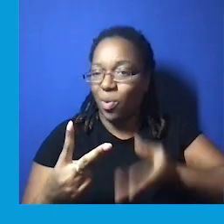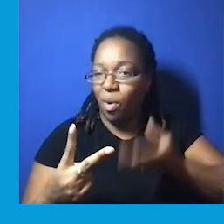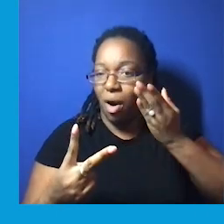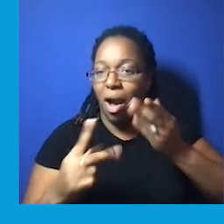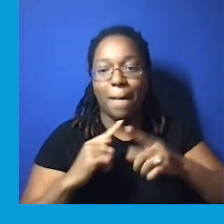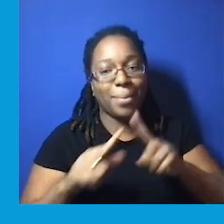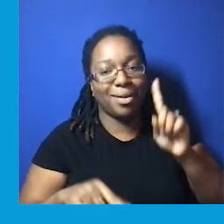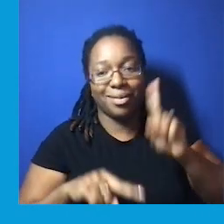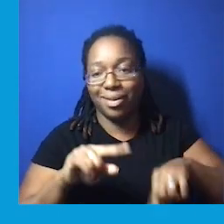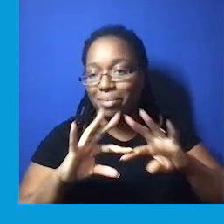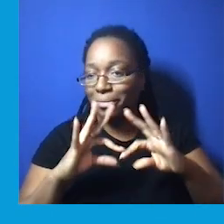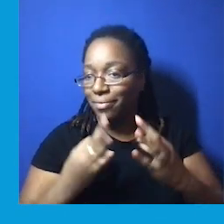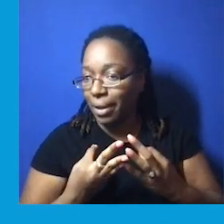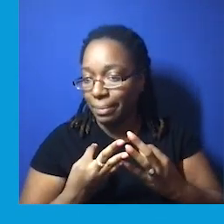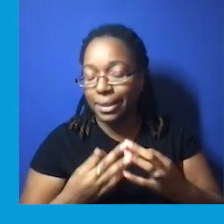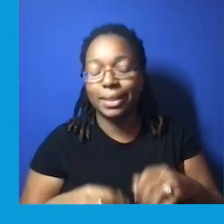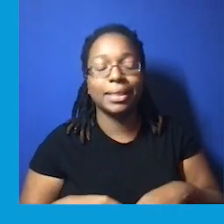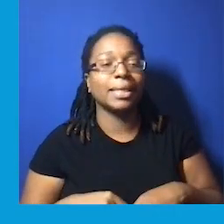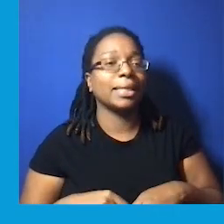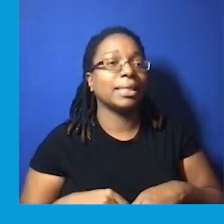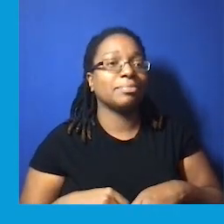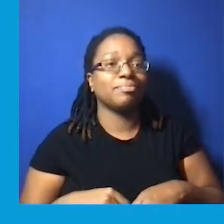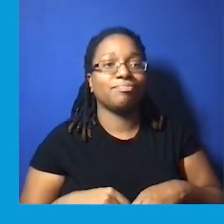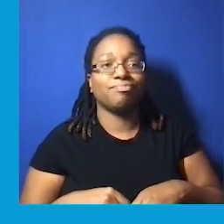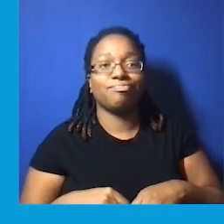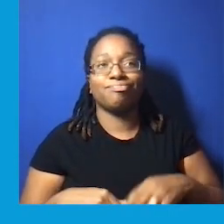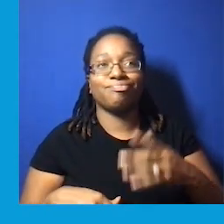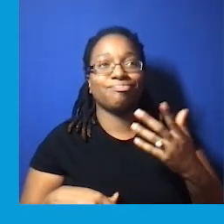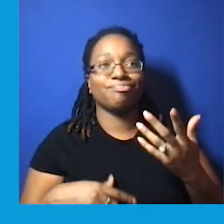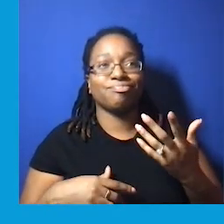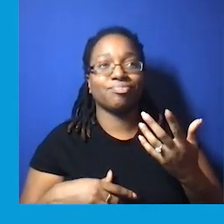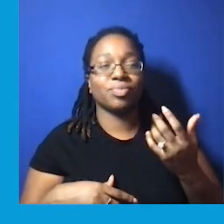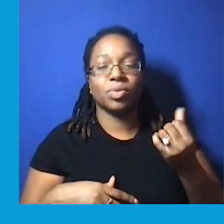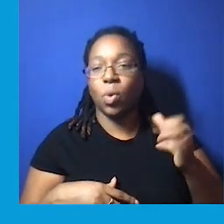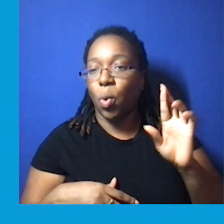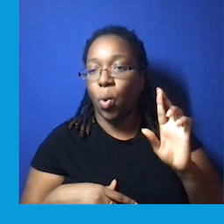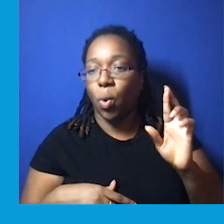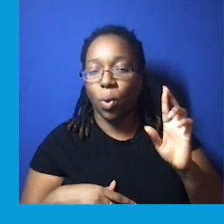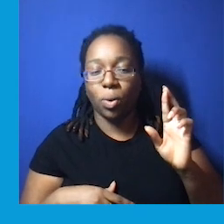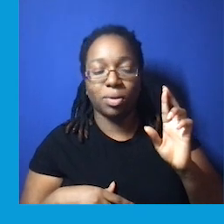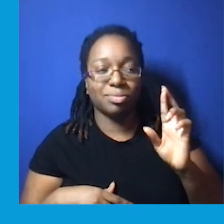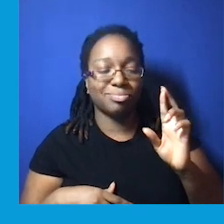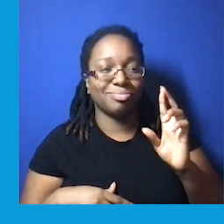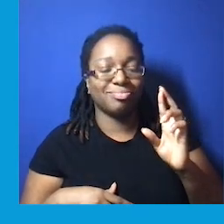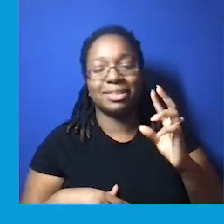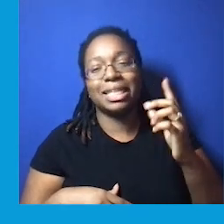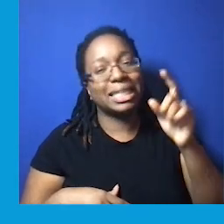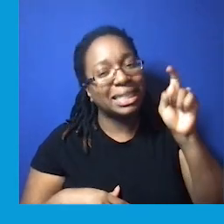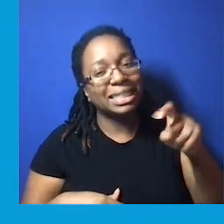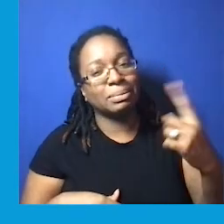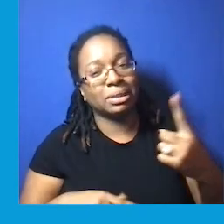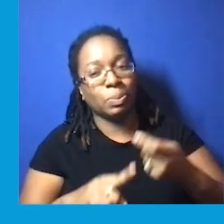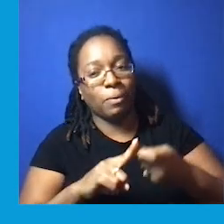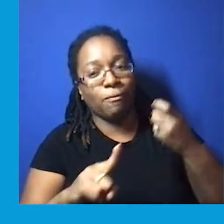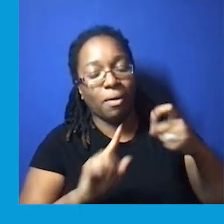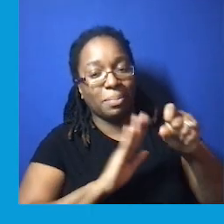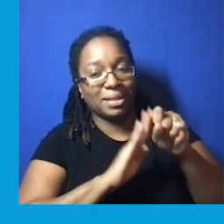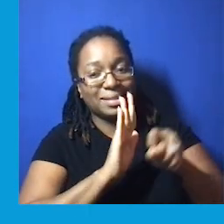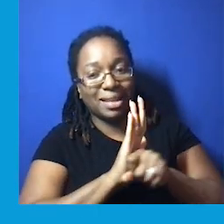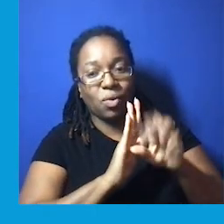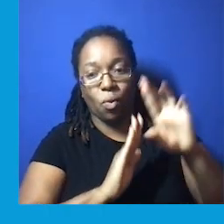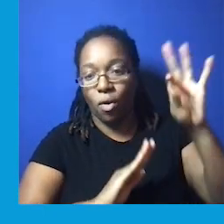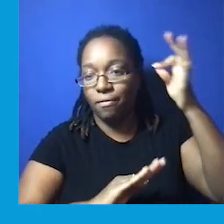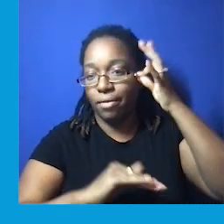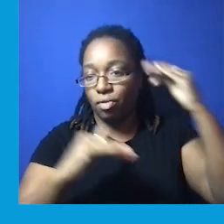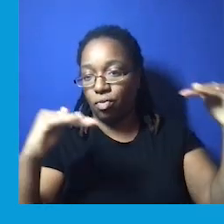cannot be a family member, an elected representative, either at the state or the federal level.